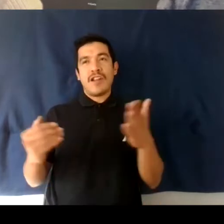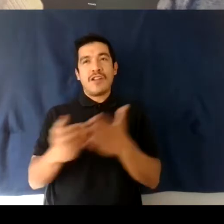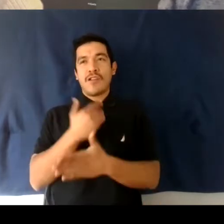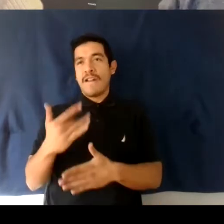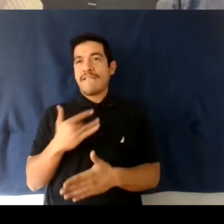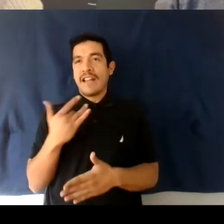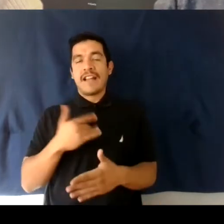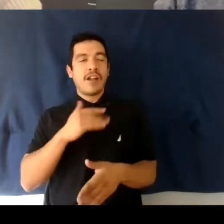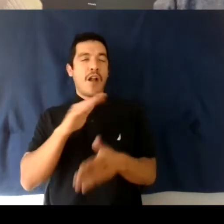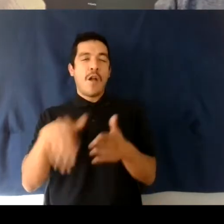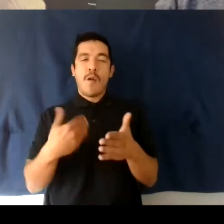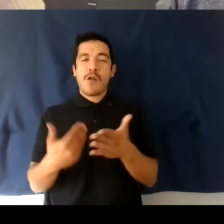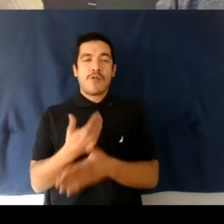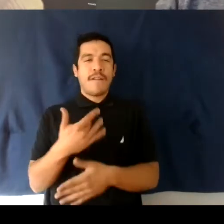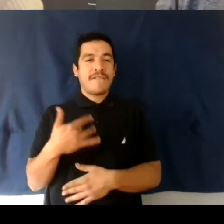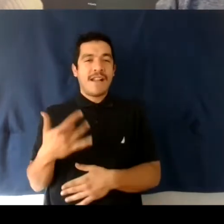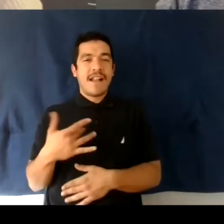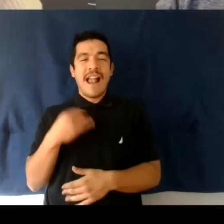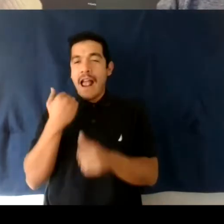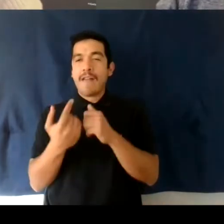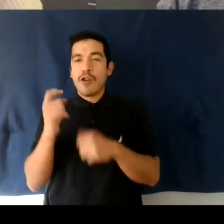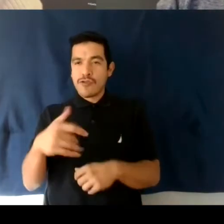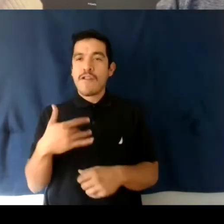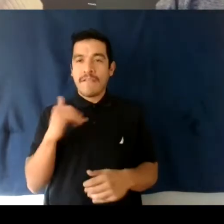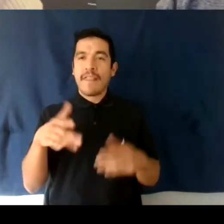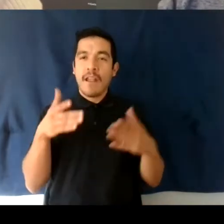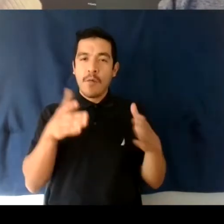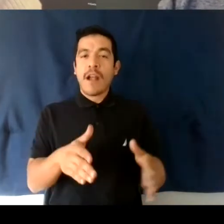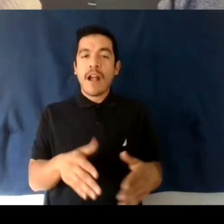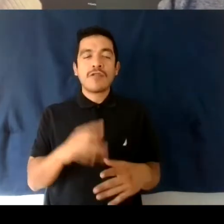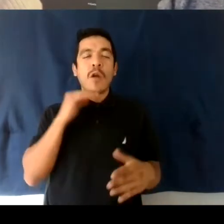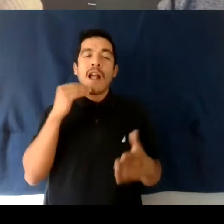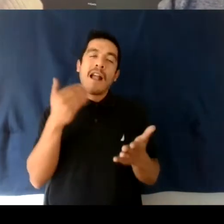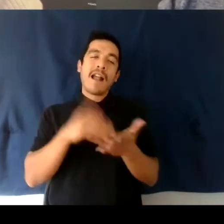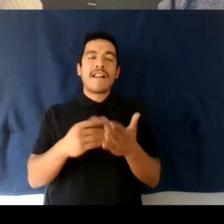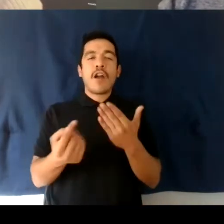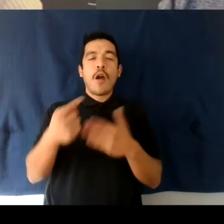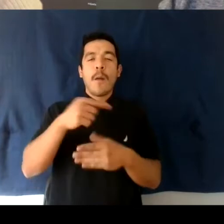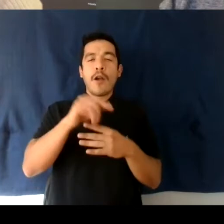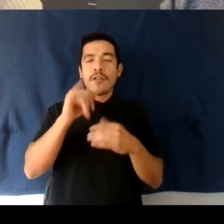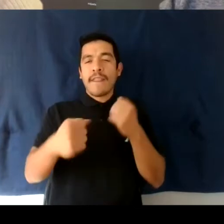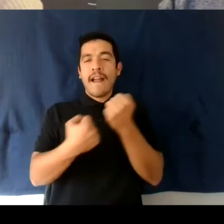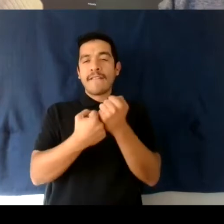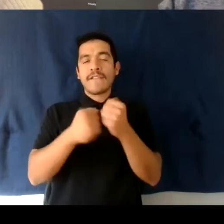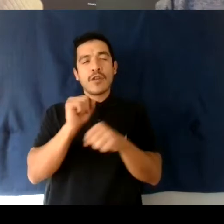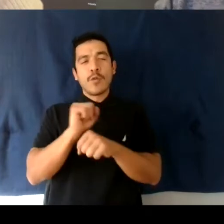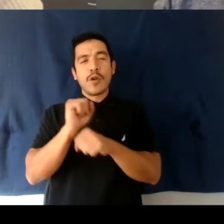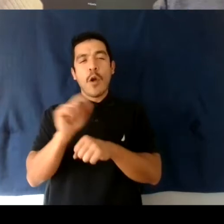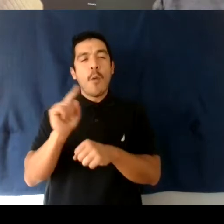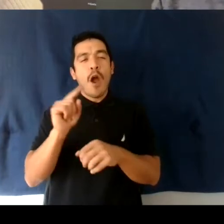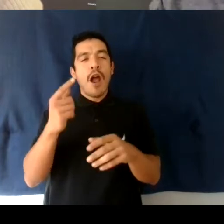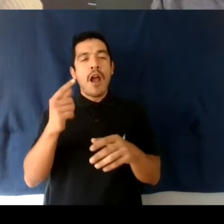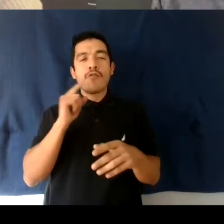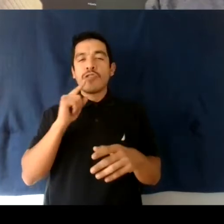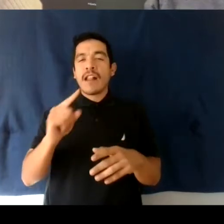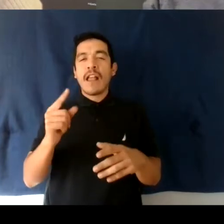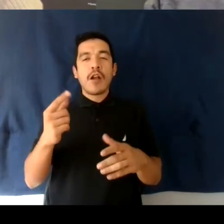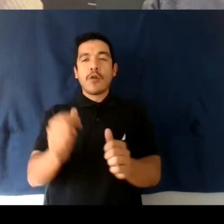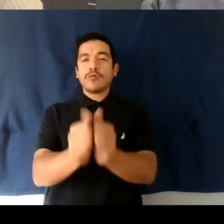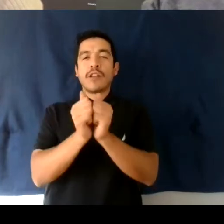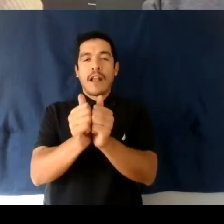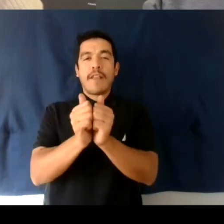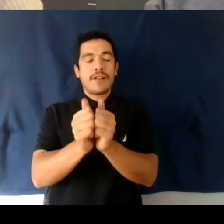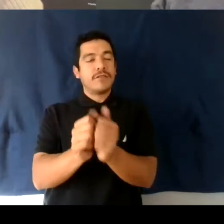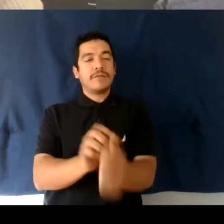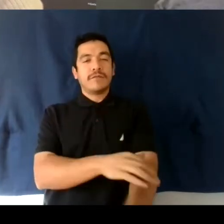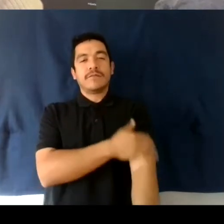whole new thing. And I'm like, everyone should have this. So that again goes back to like the advocacy work. It just kind of goes hand in hand because it's like,